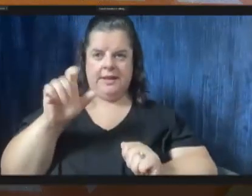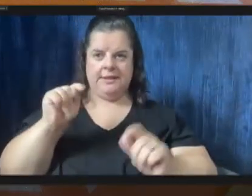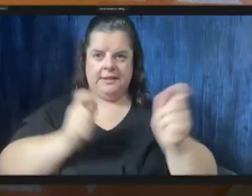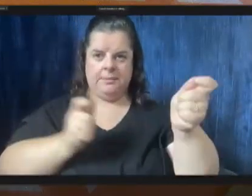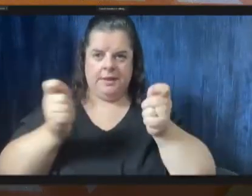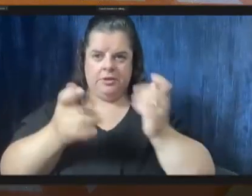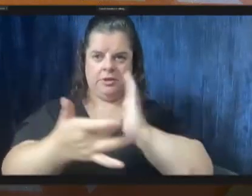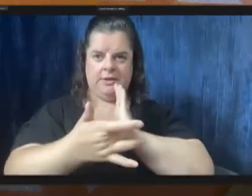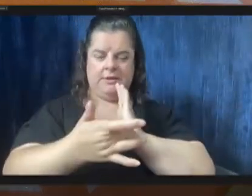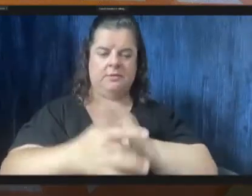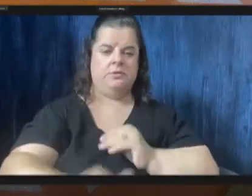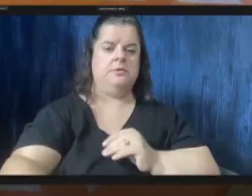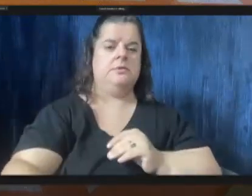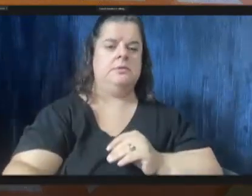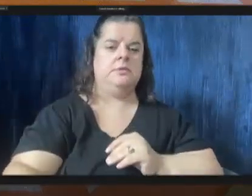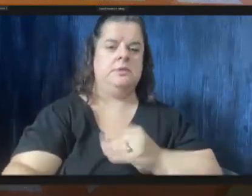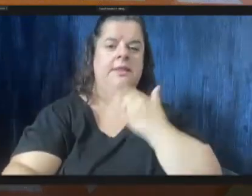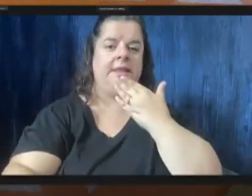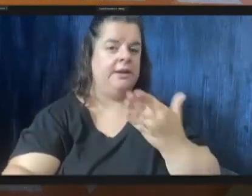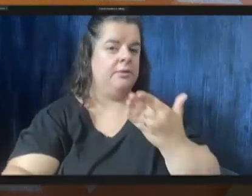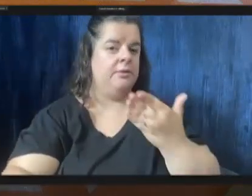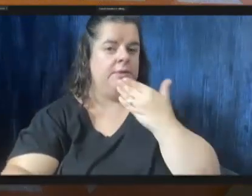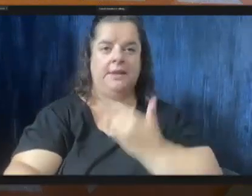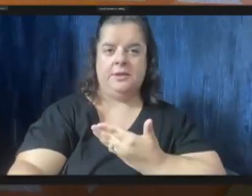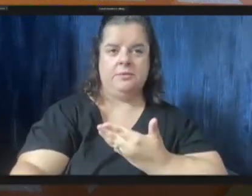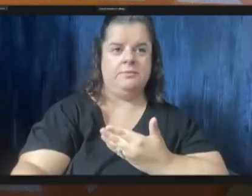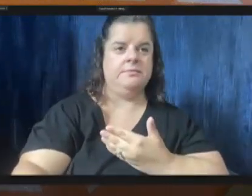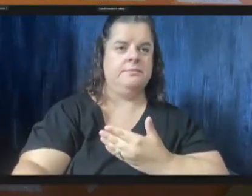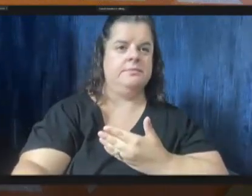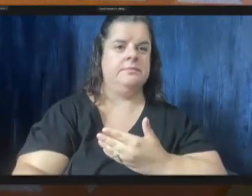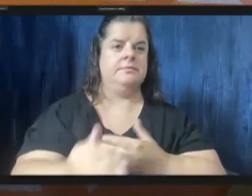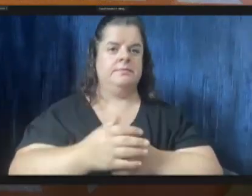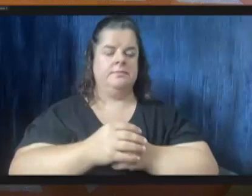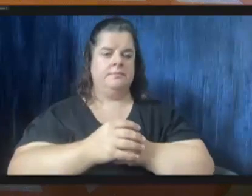and Technology. Thank you, Mr. President. Thank you.